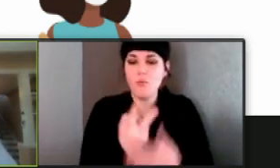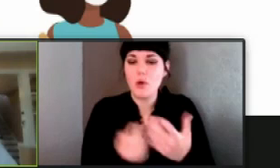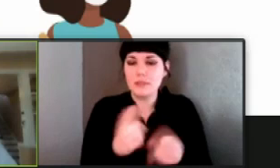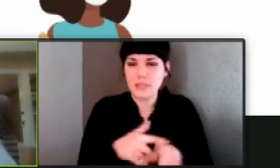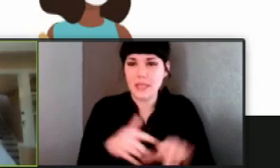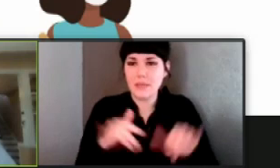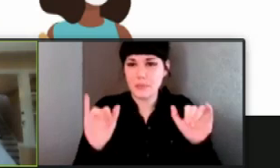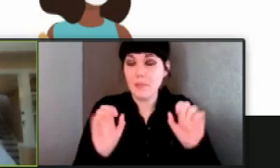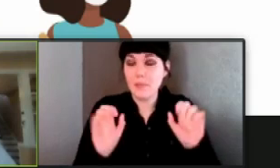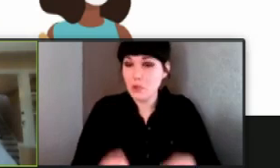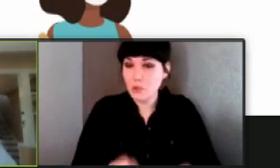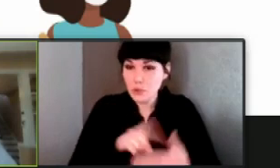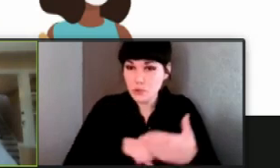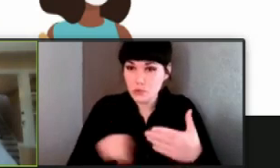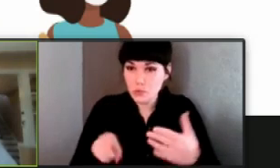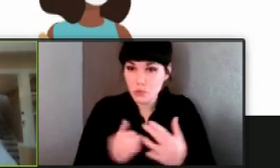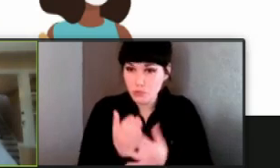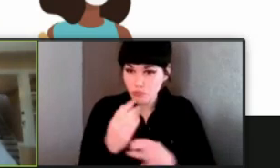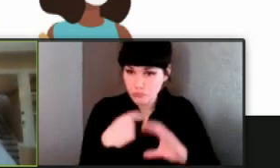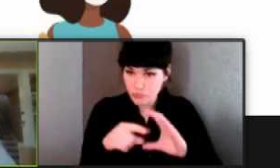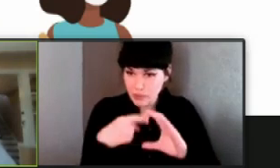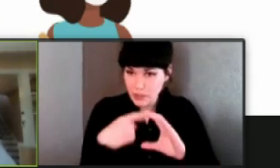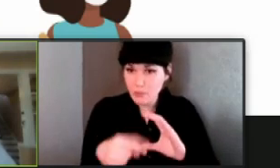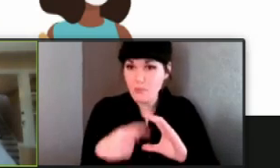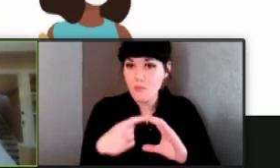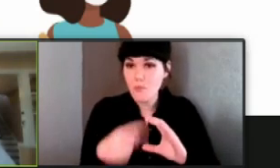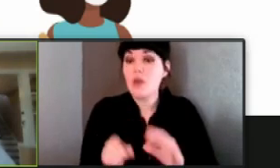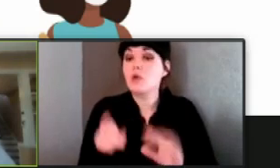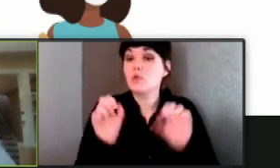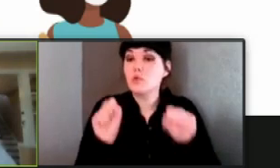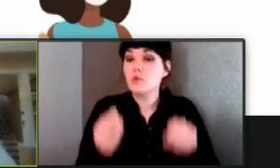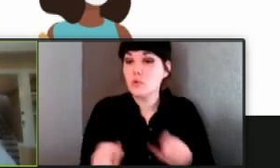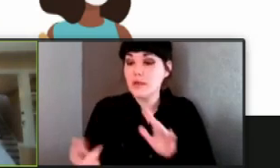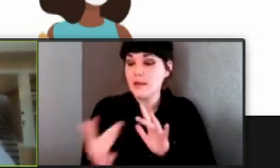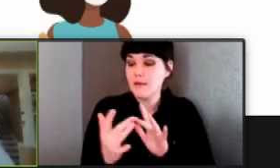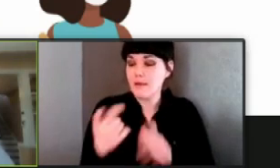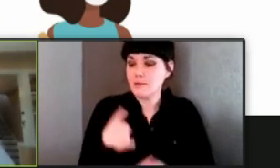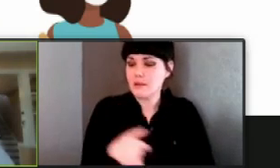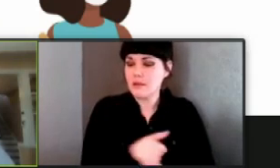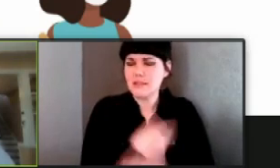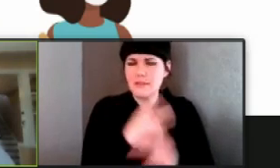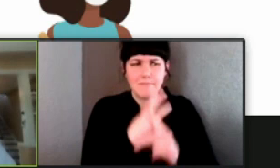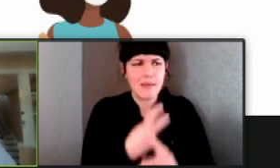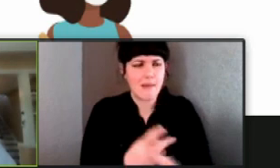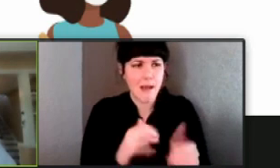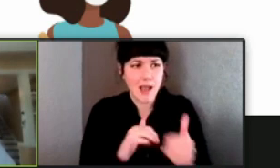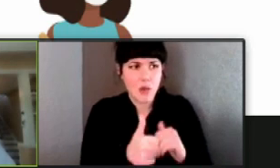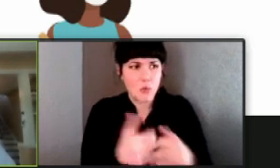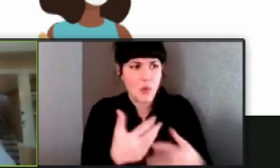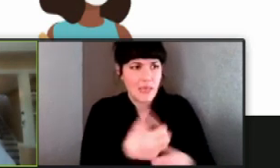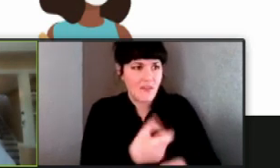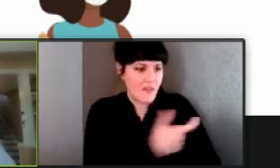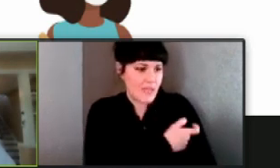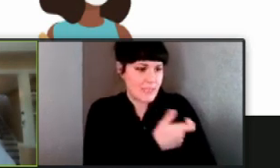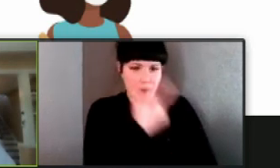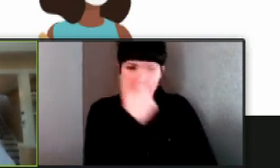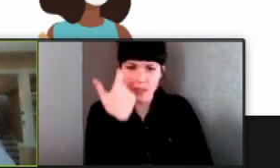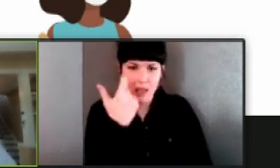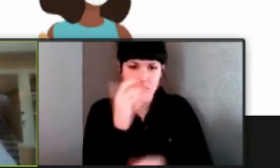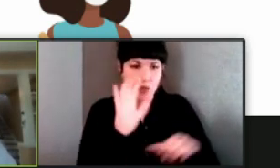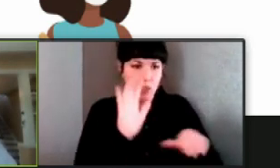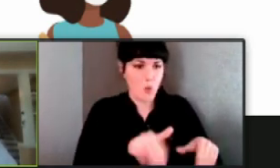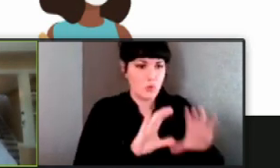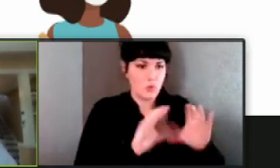to check up with us on how to get a vaccine if you don't currently fall under the groups. We will eventually be opening